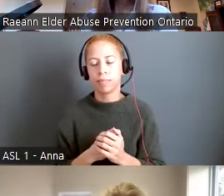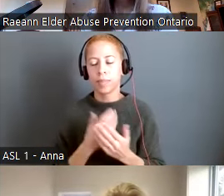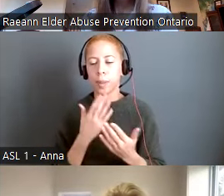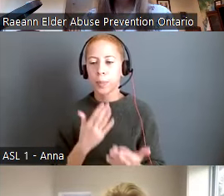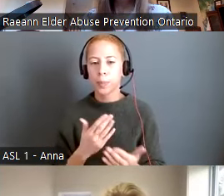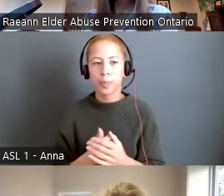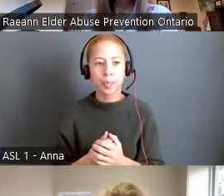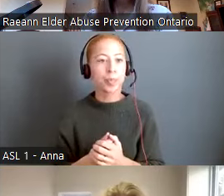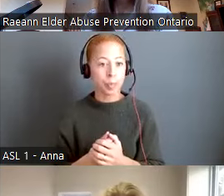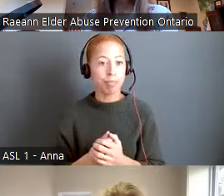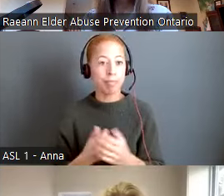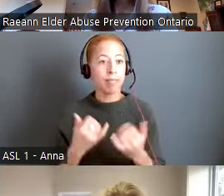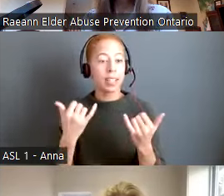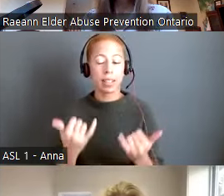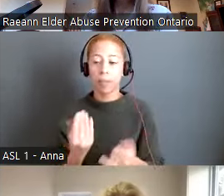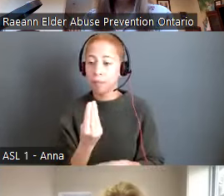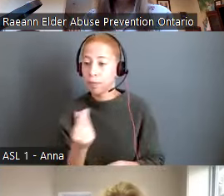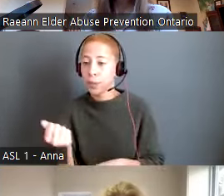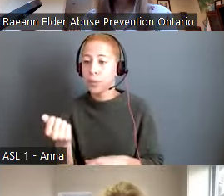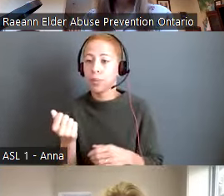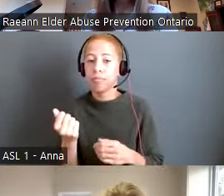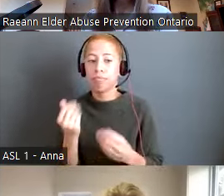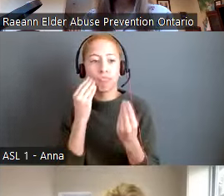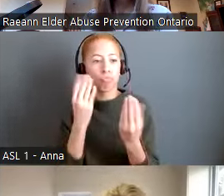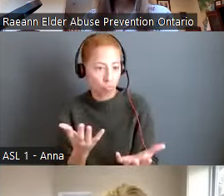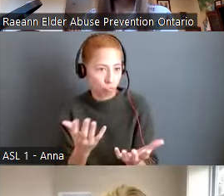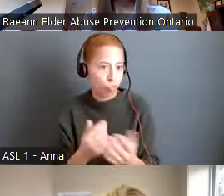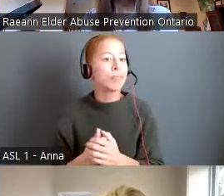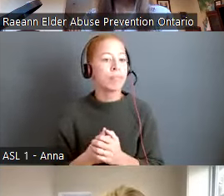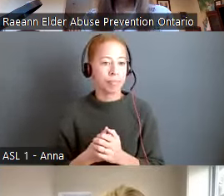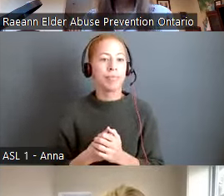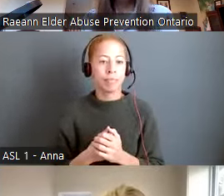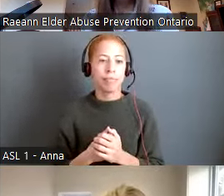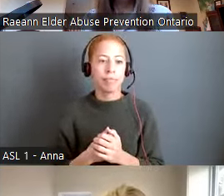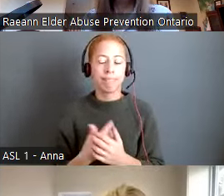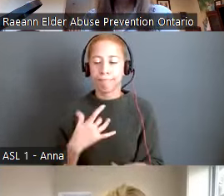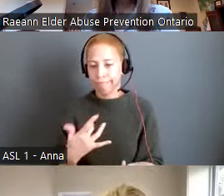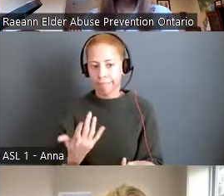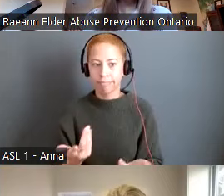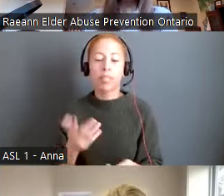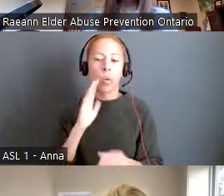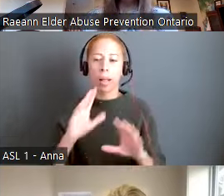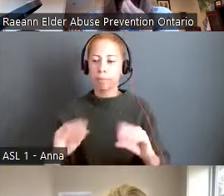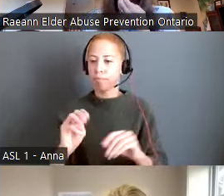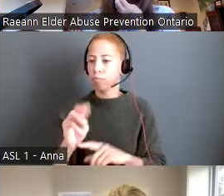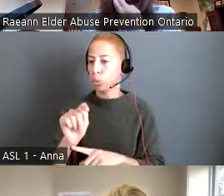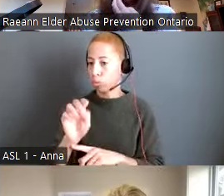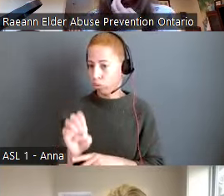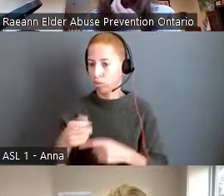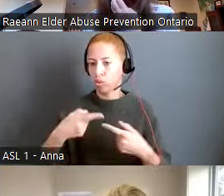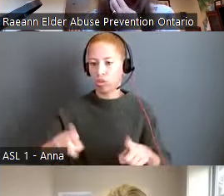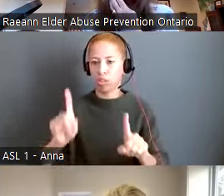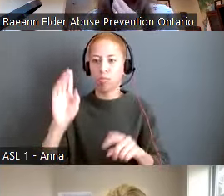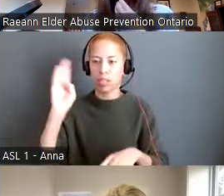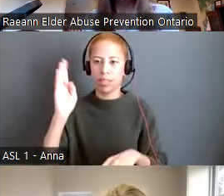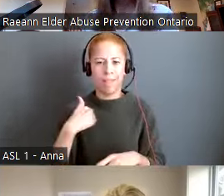A few housekeeping items as usual. As everybody knows, you will be muted during the presentation today. We have over 100 people